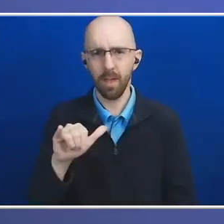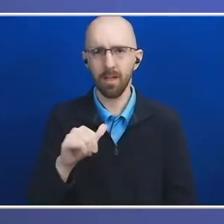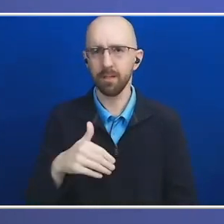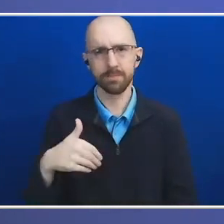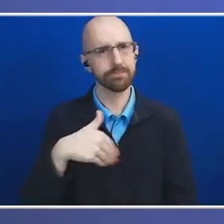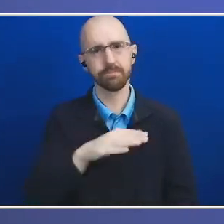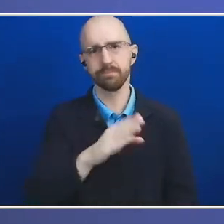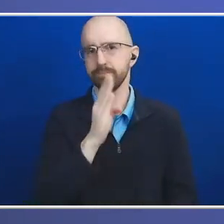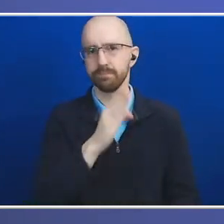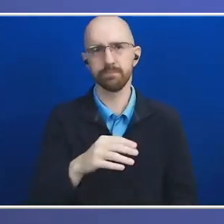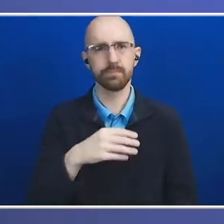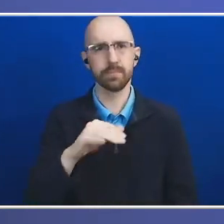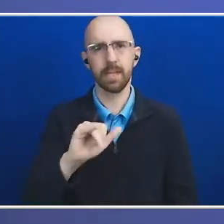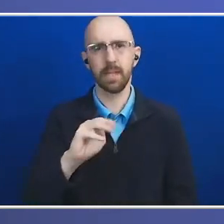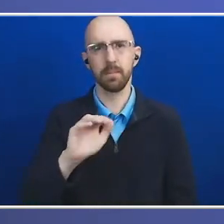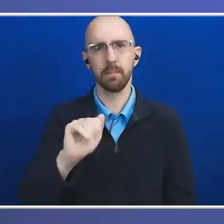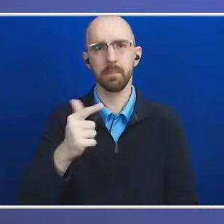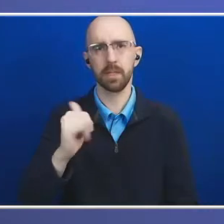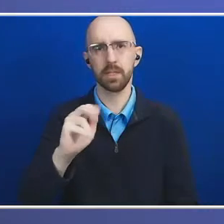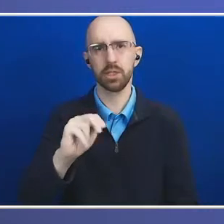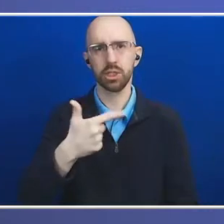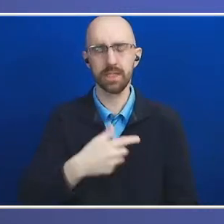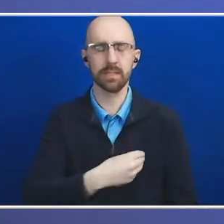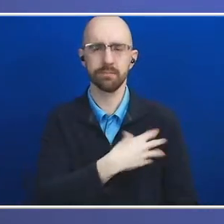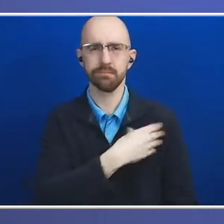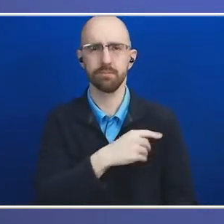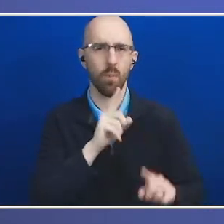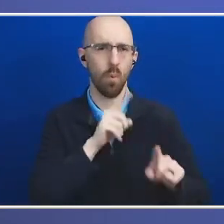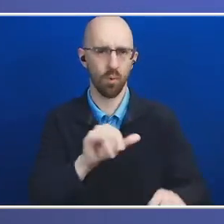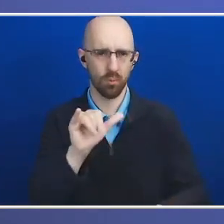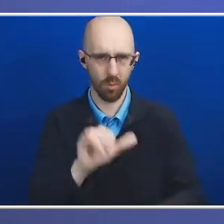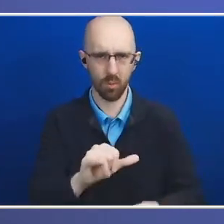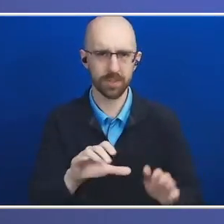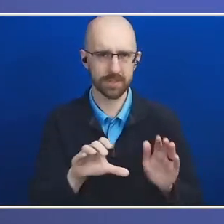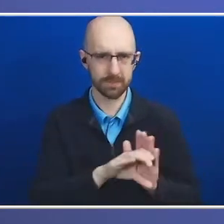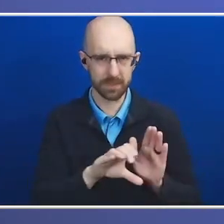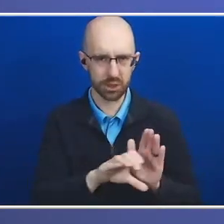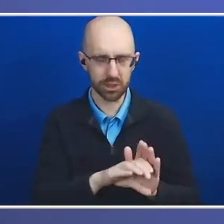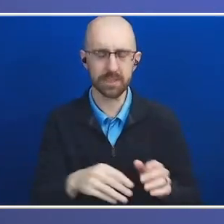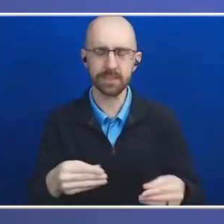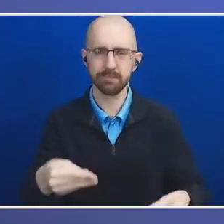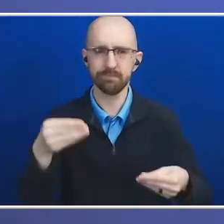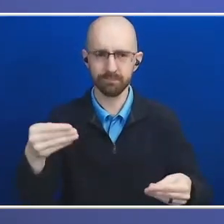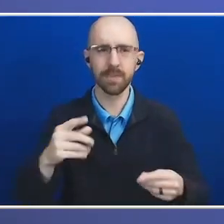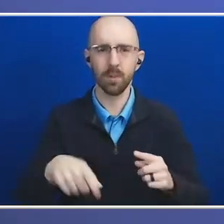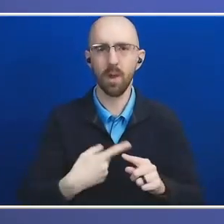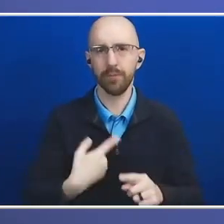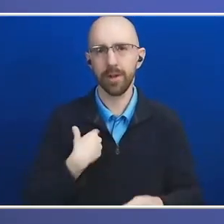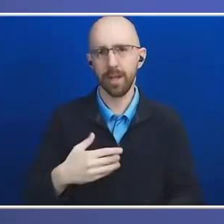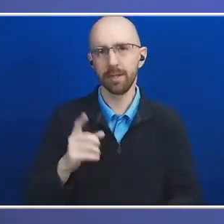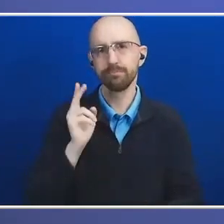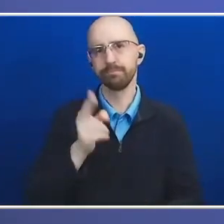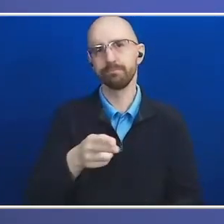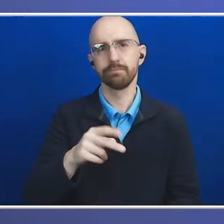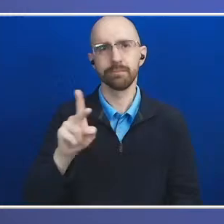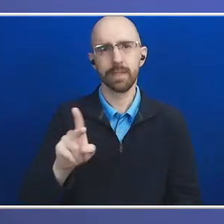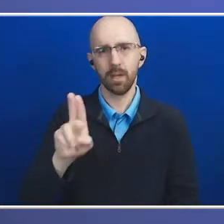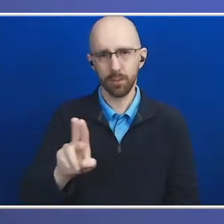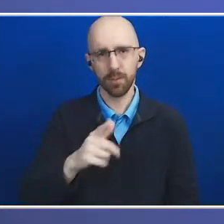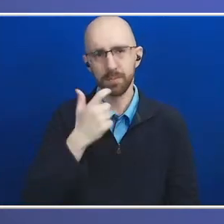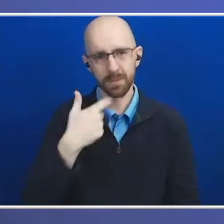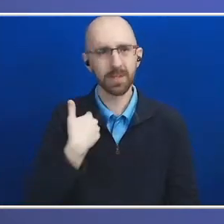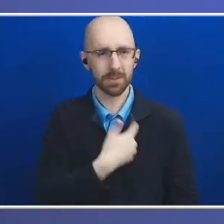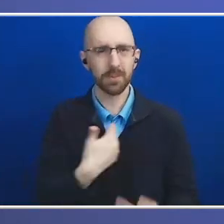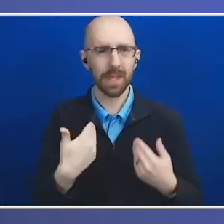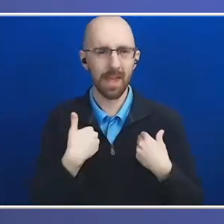and ordered those images. And that's when I chose to go with KU because we have a dear friend that